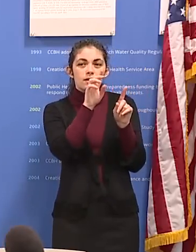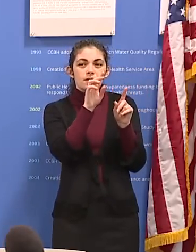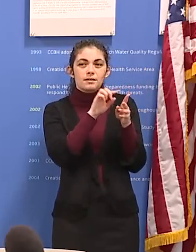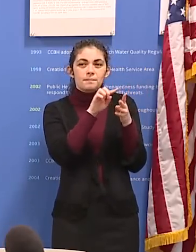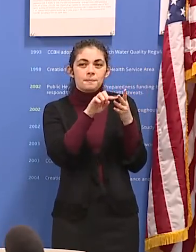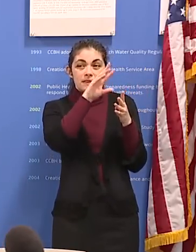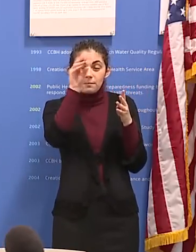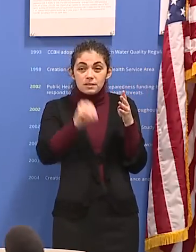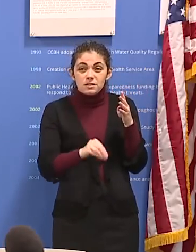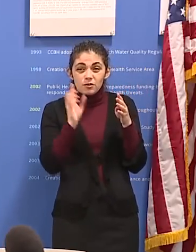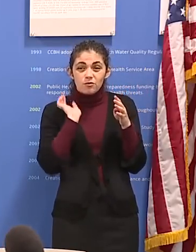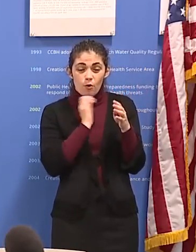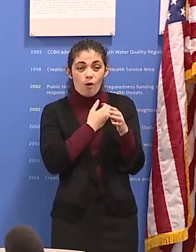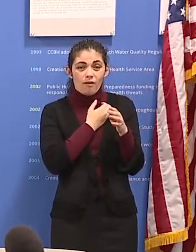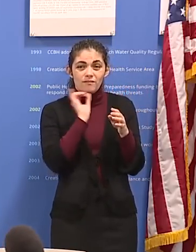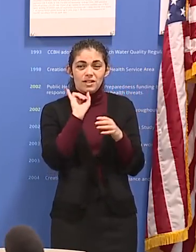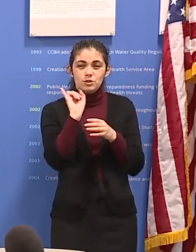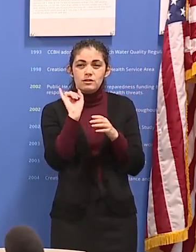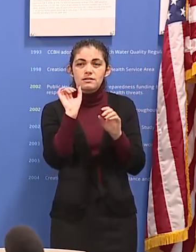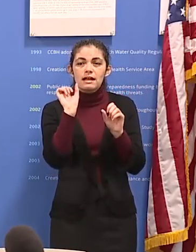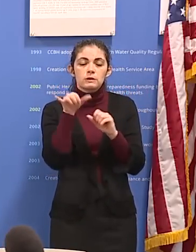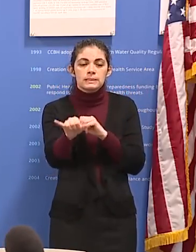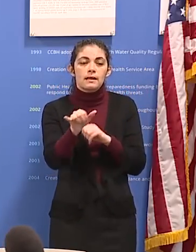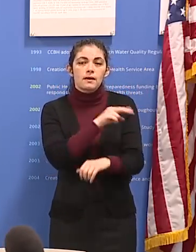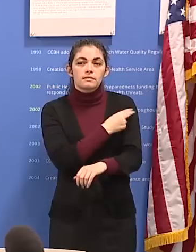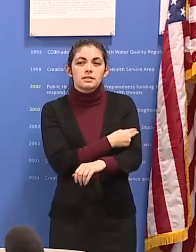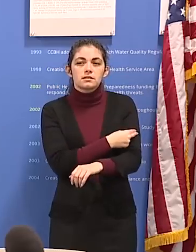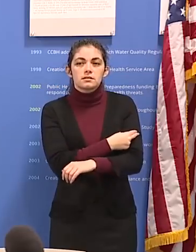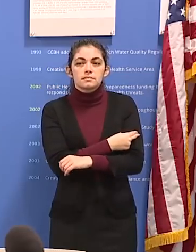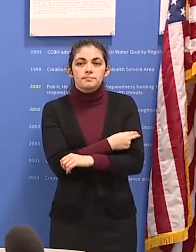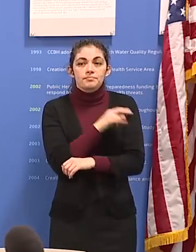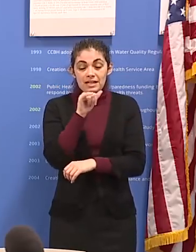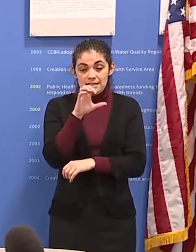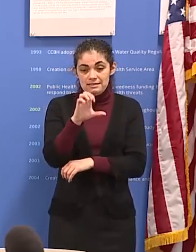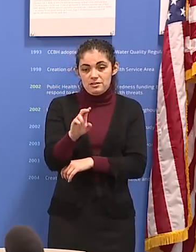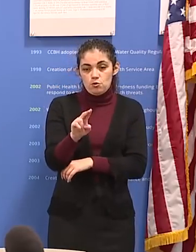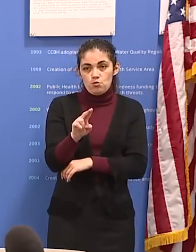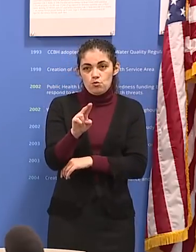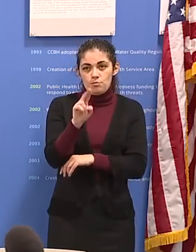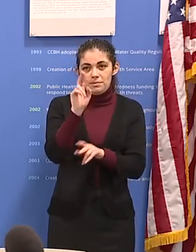on percent of our infections that are of hospitalized patients, ICU